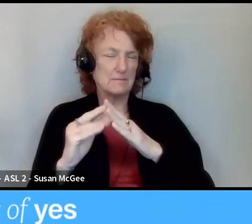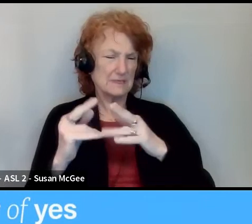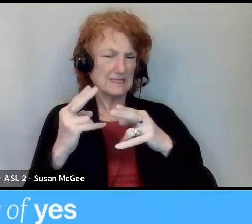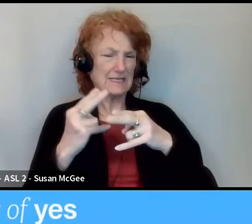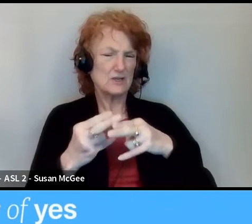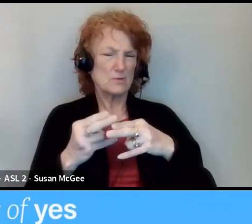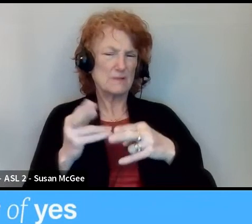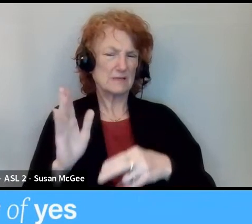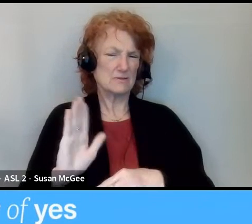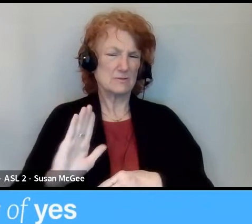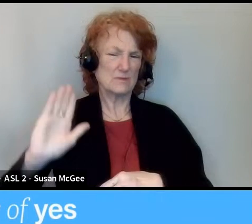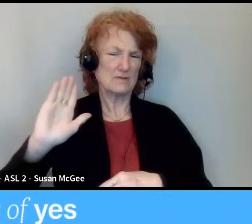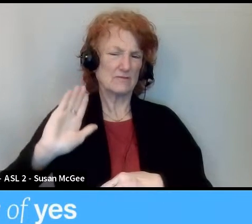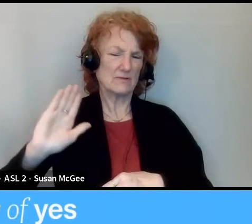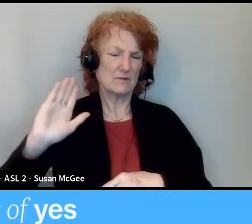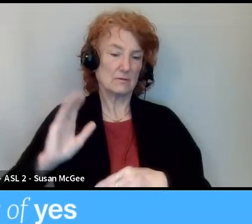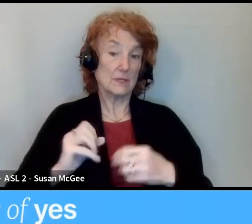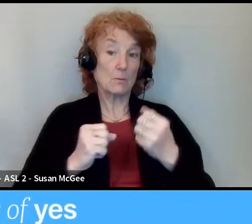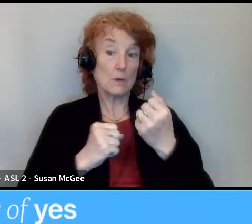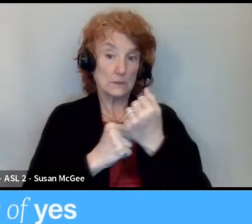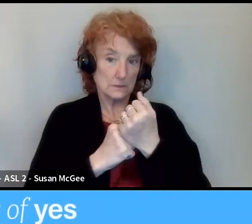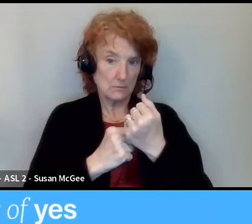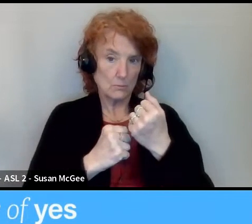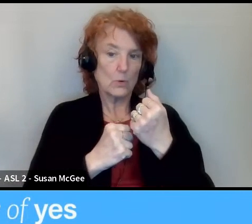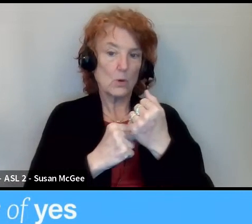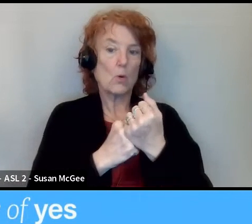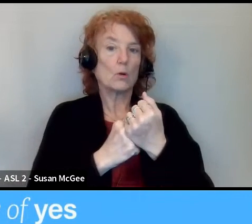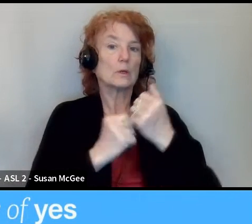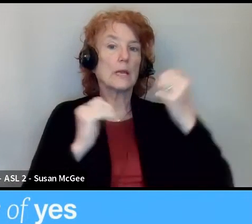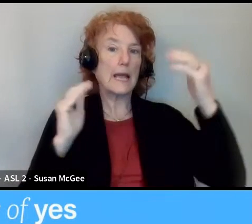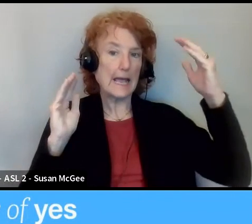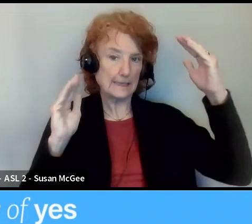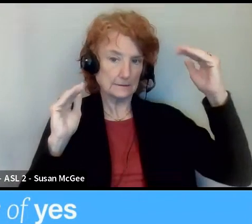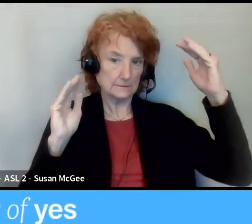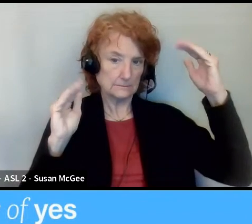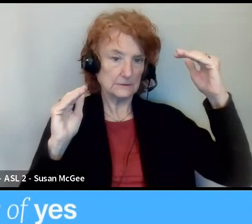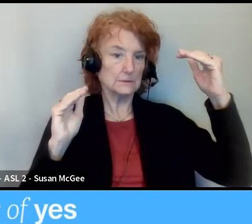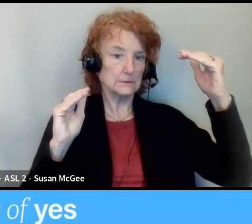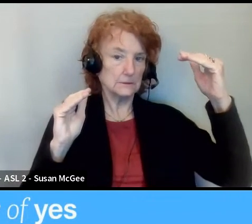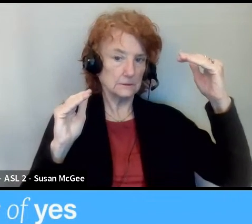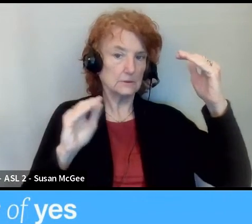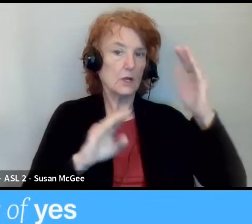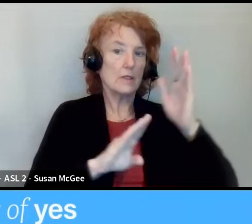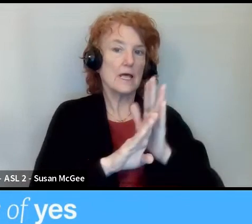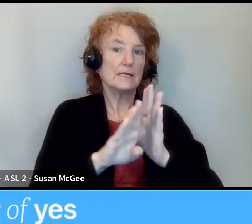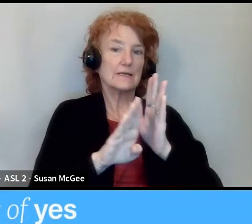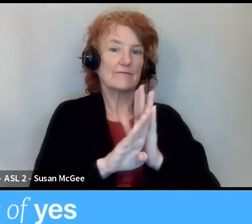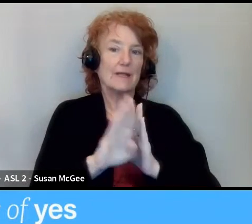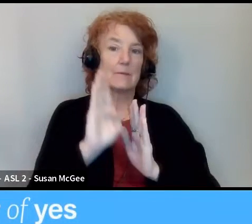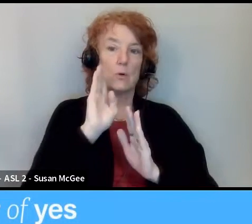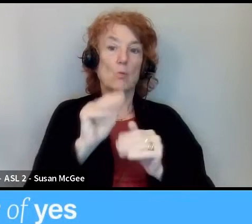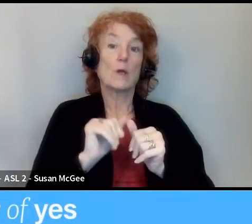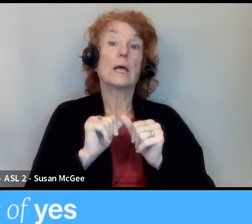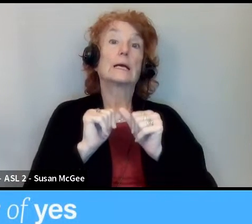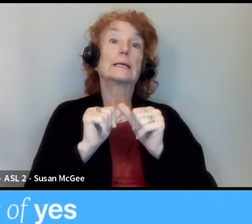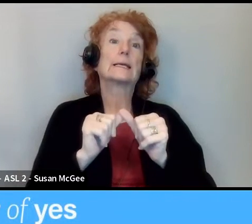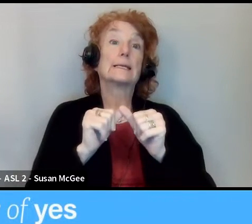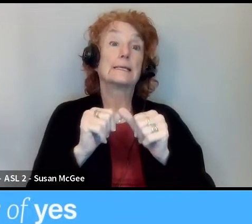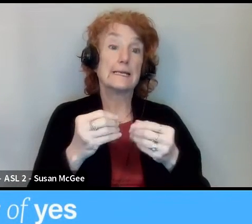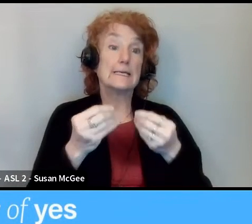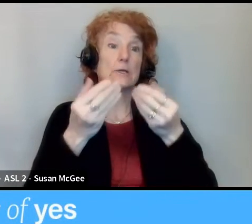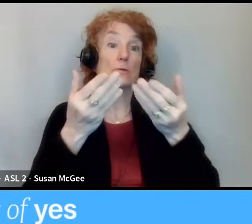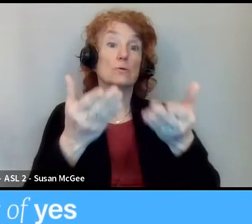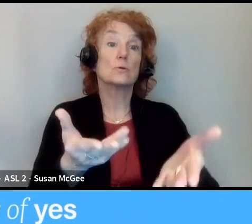the expectation you were telling us about, that developers will continue to provide parking despite the elimination of